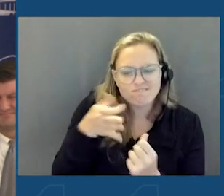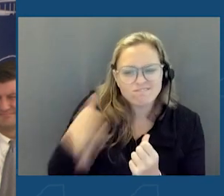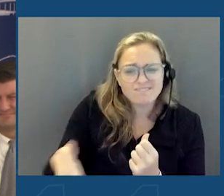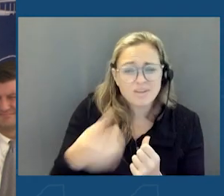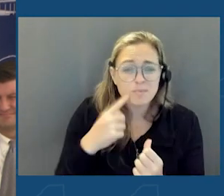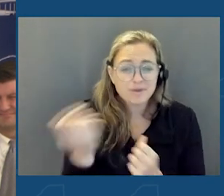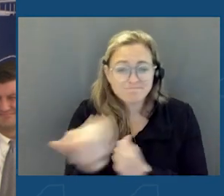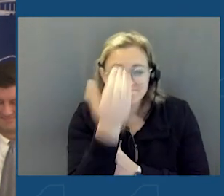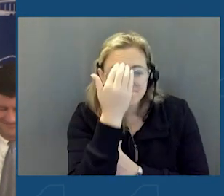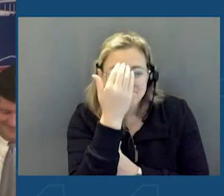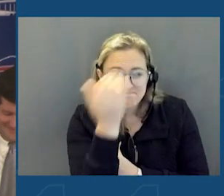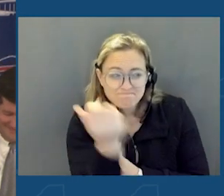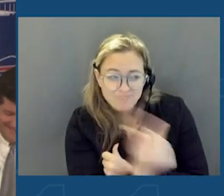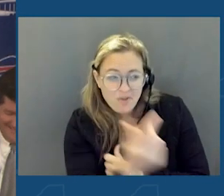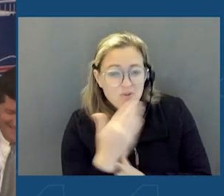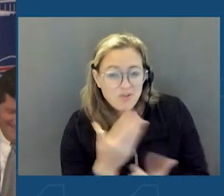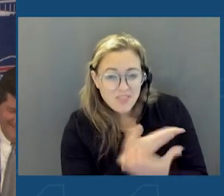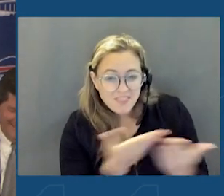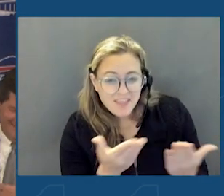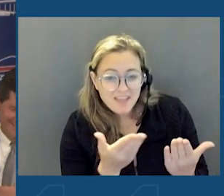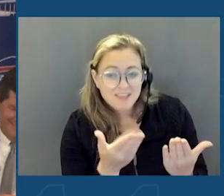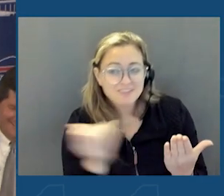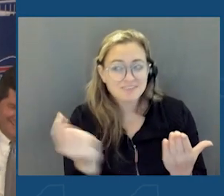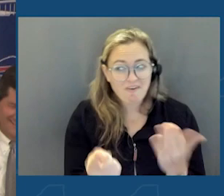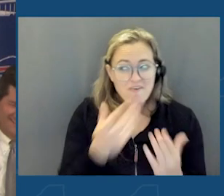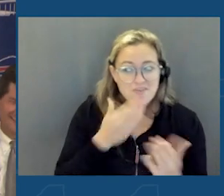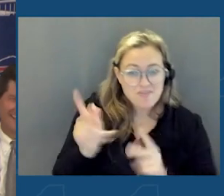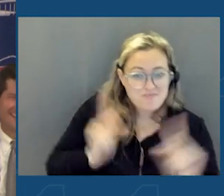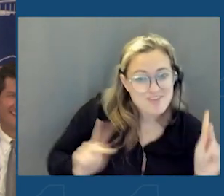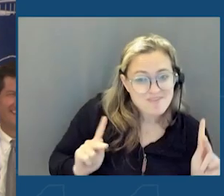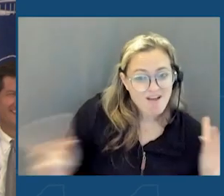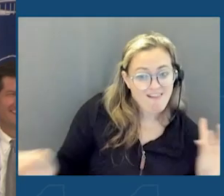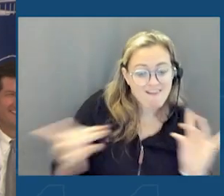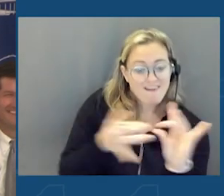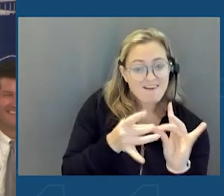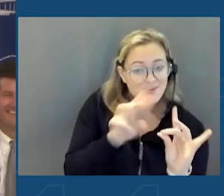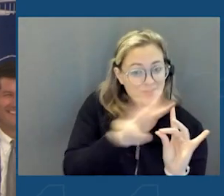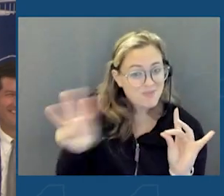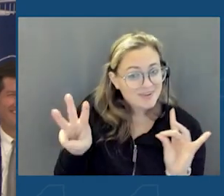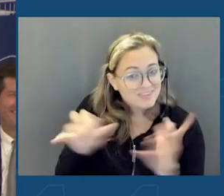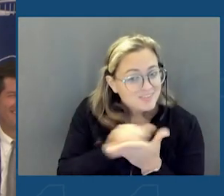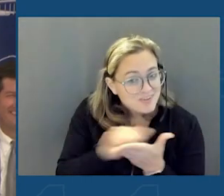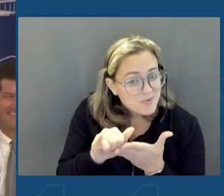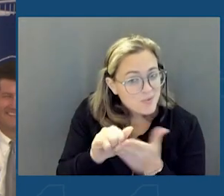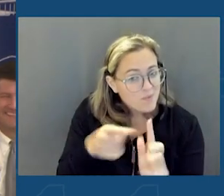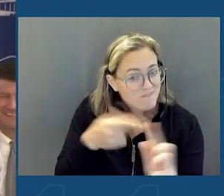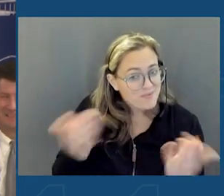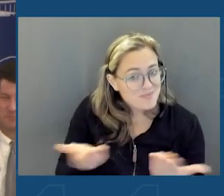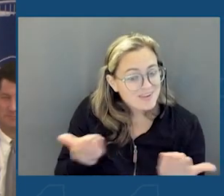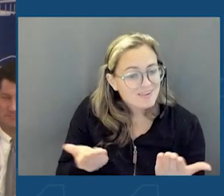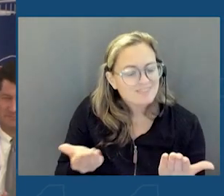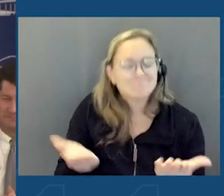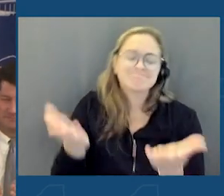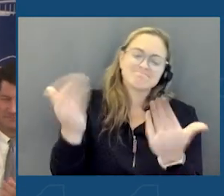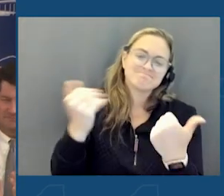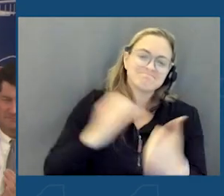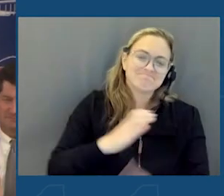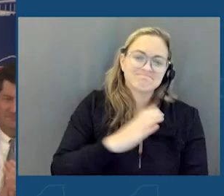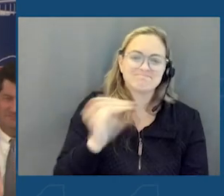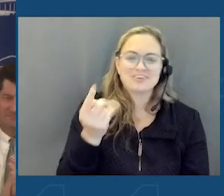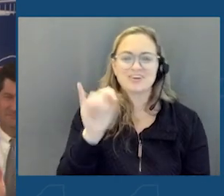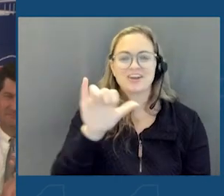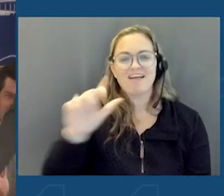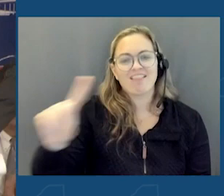good things and all good people have ties to or connections to Western New York or even from the area? Come on up, Commissioner Goodell.